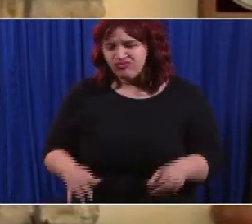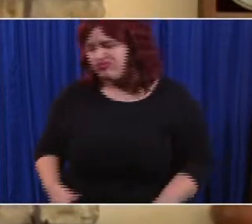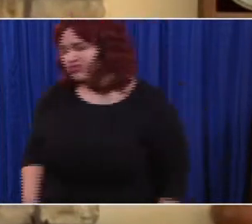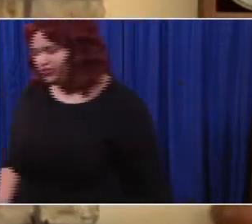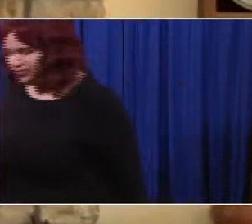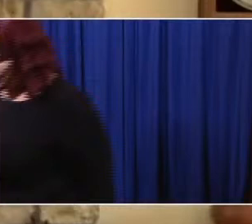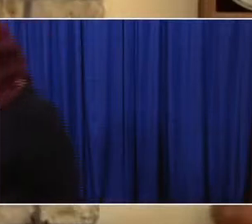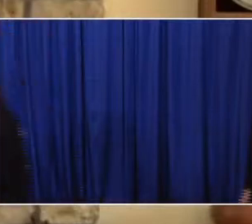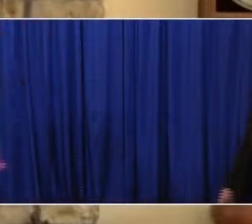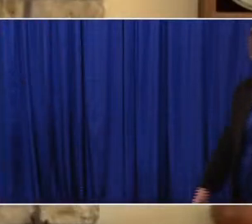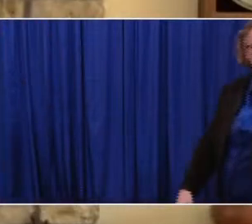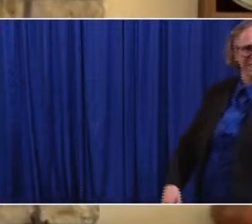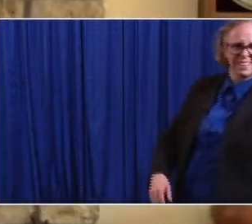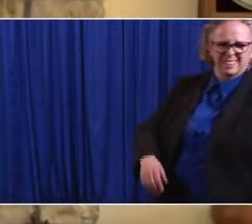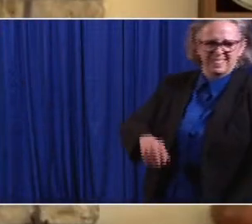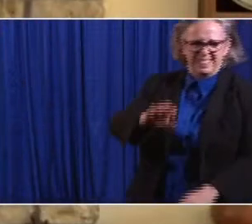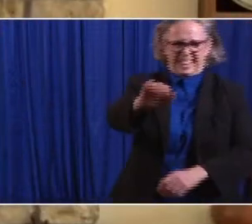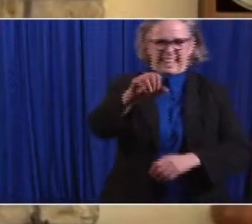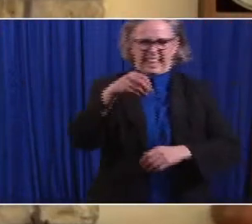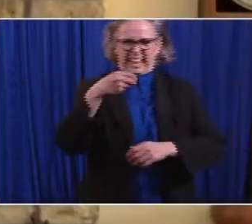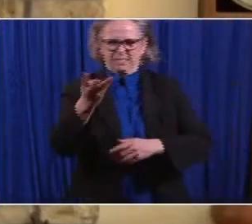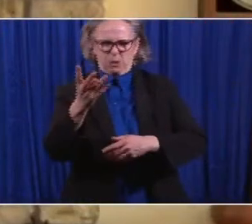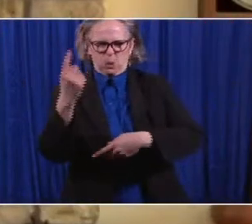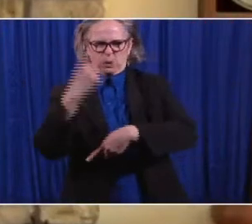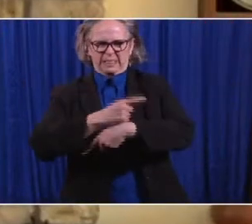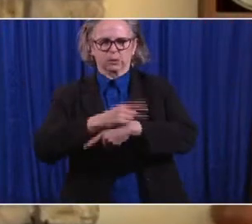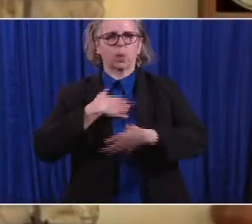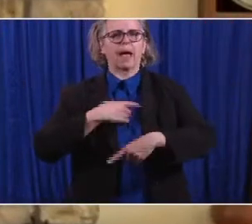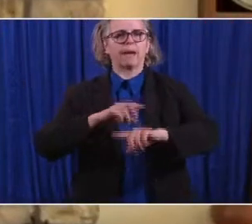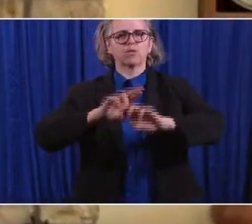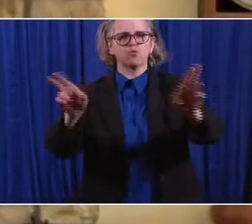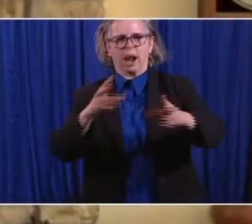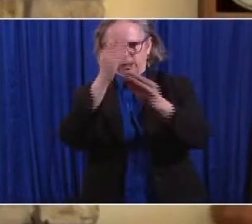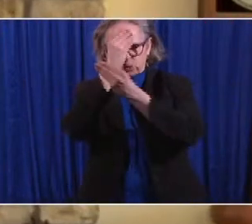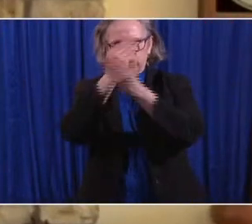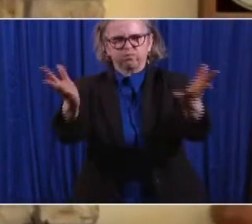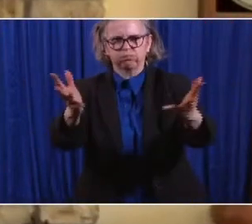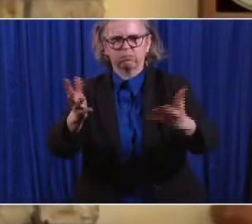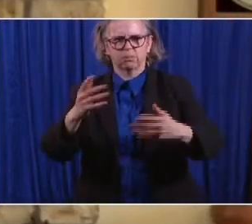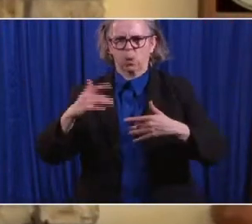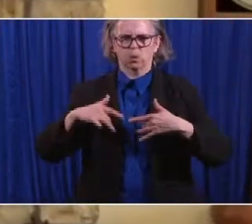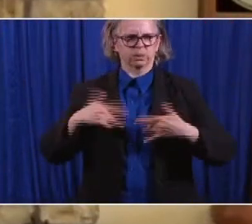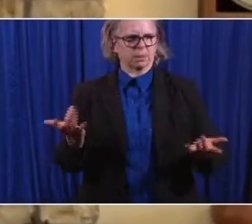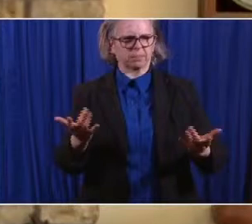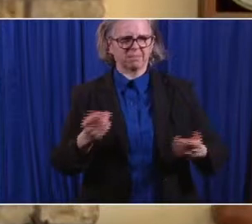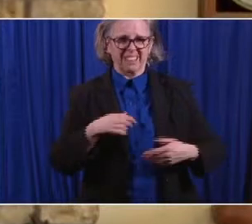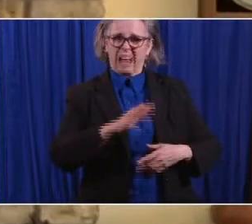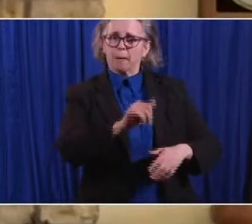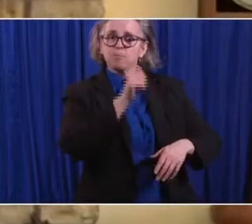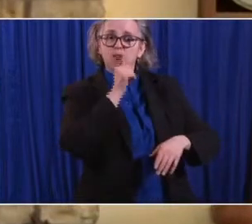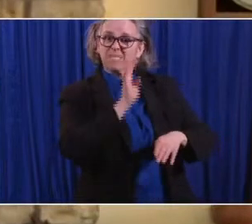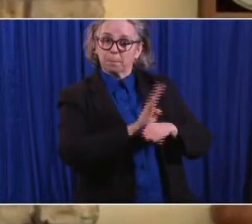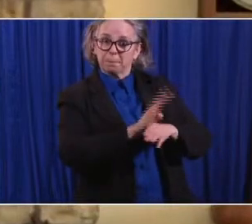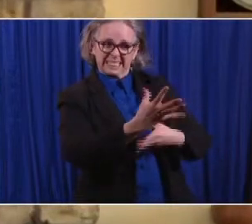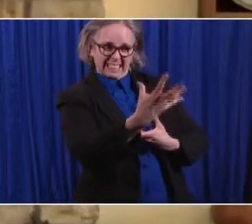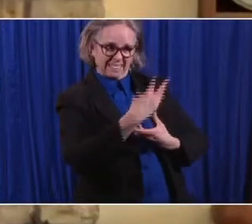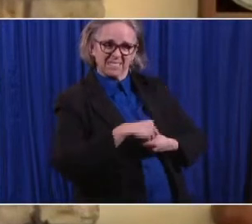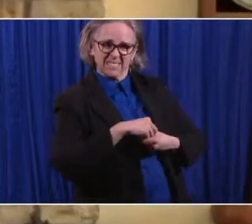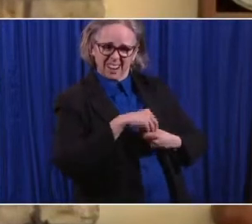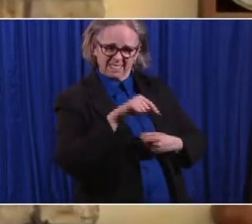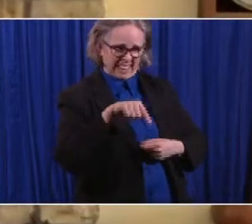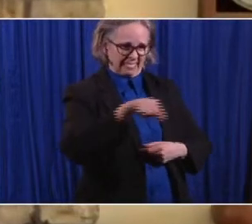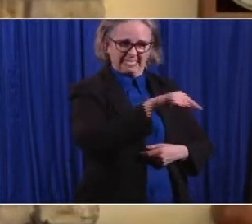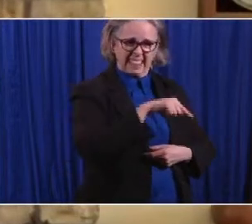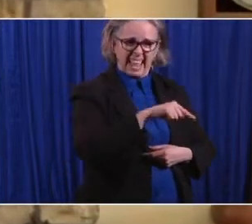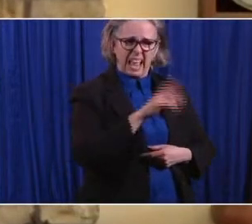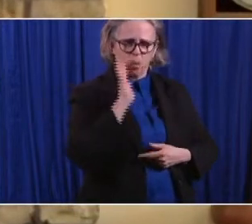the next few days, and from the people from the private sector who have come in, and I'm going to let them talk to you about it,